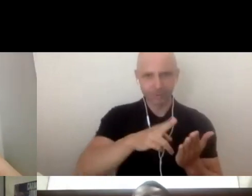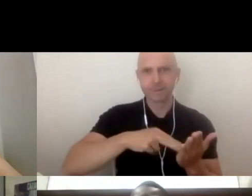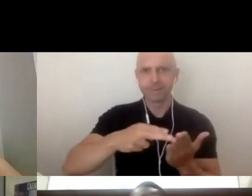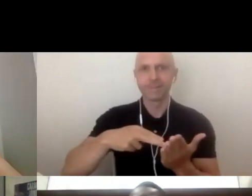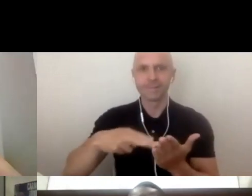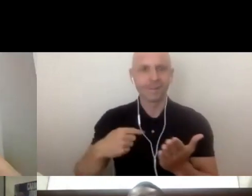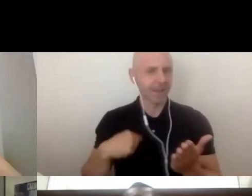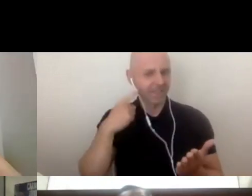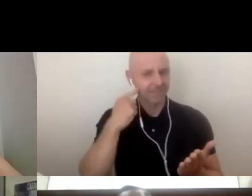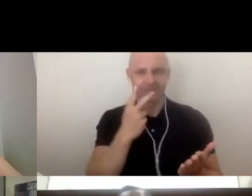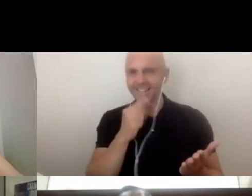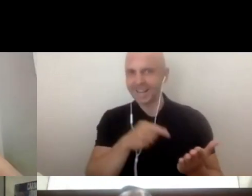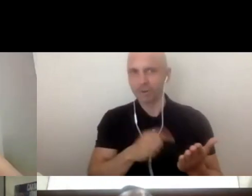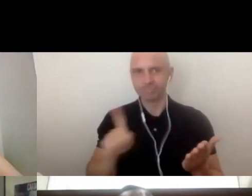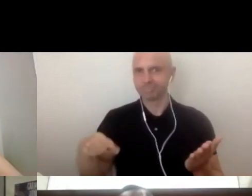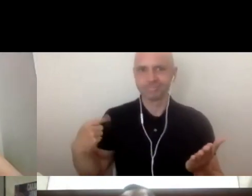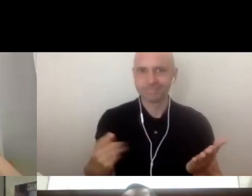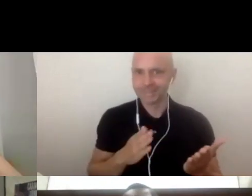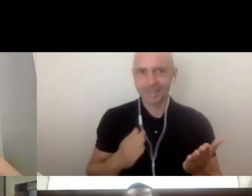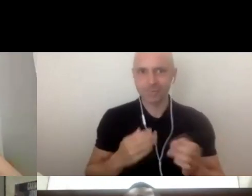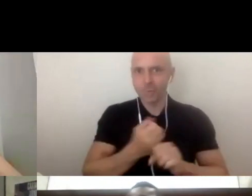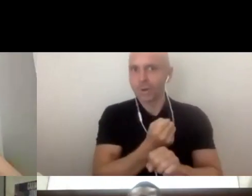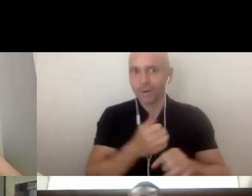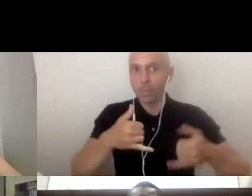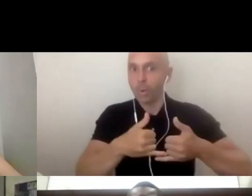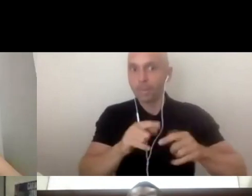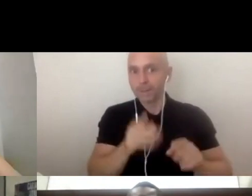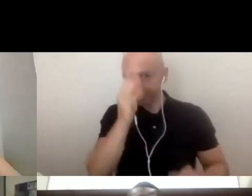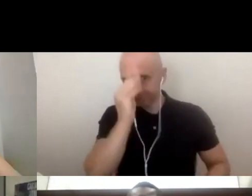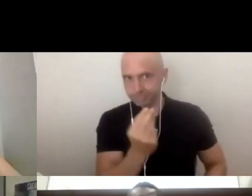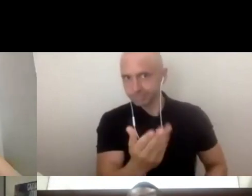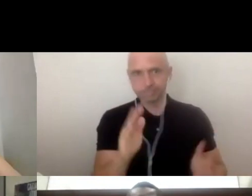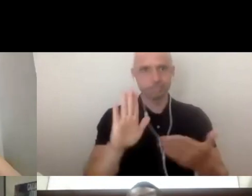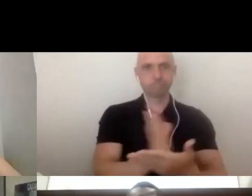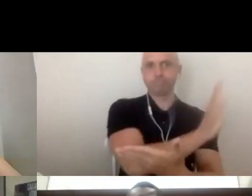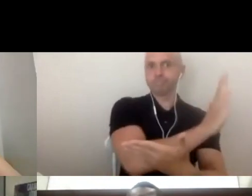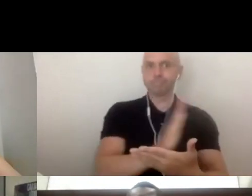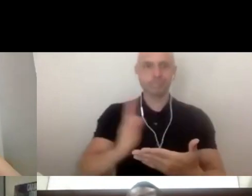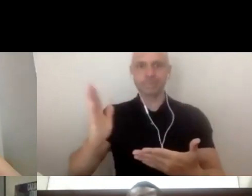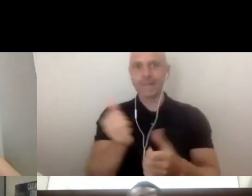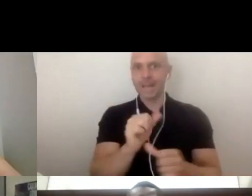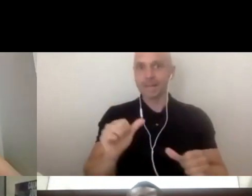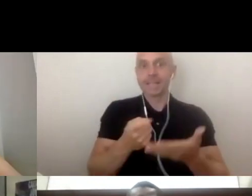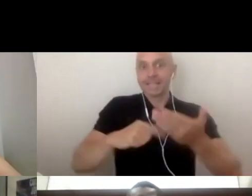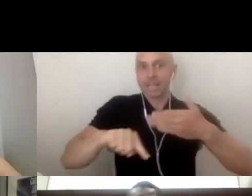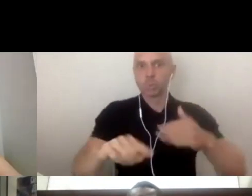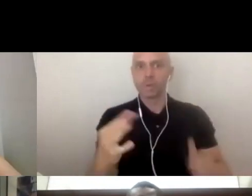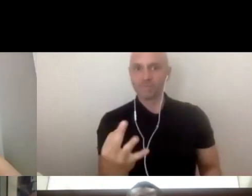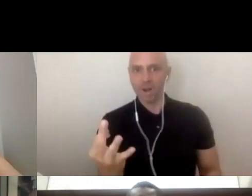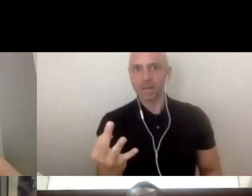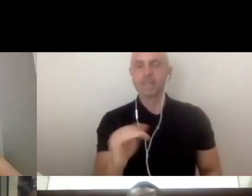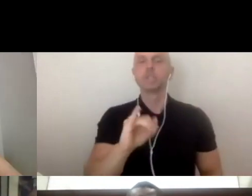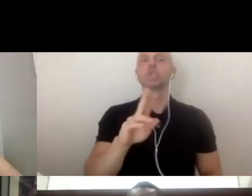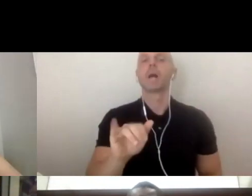think a coloring book has ever won. But next Friday is the final day for submissions. Also